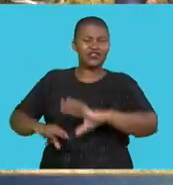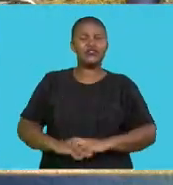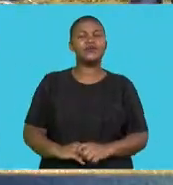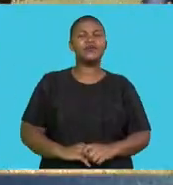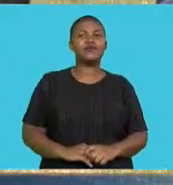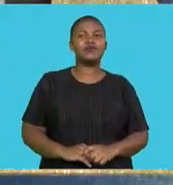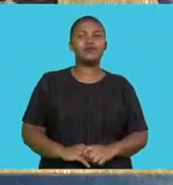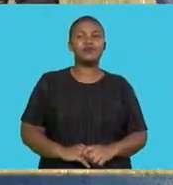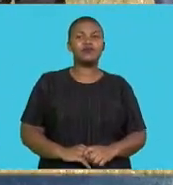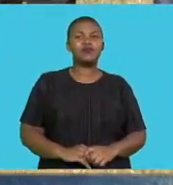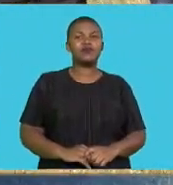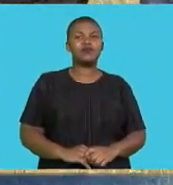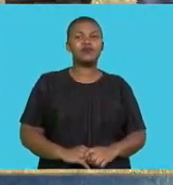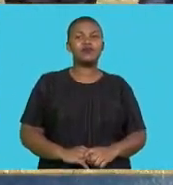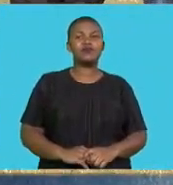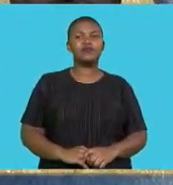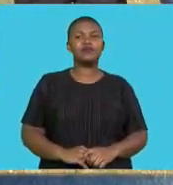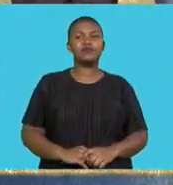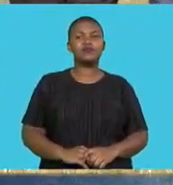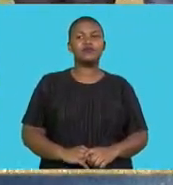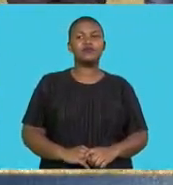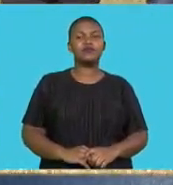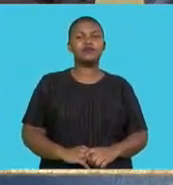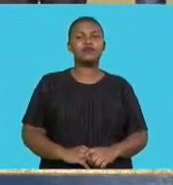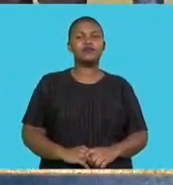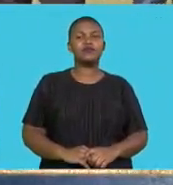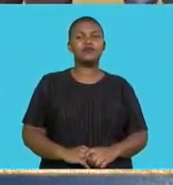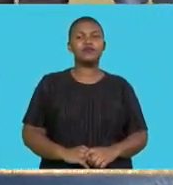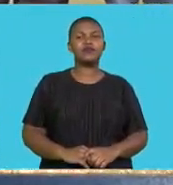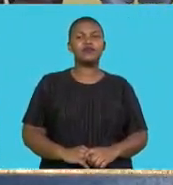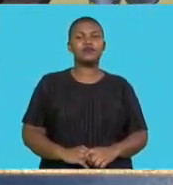Ezindabeni zeSoweto TV kube komqondisi Myeni, ngisemalibeni ase-West Park eGoli.